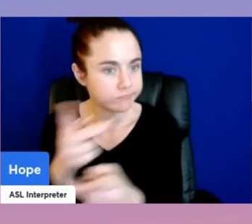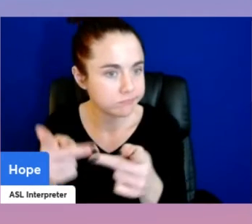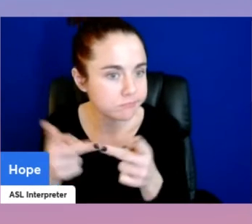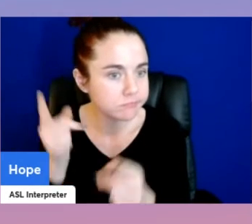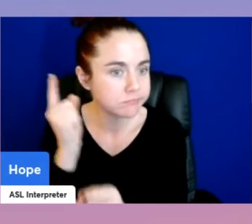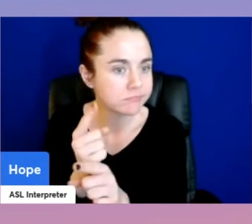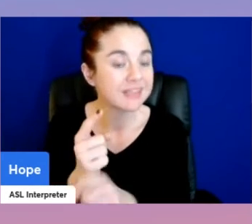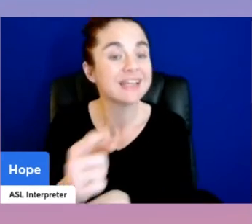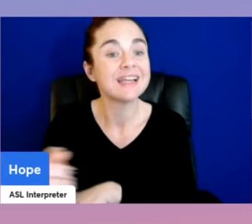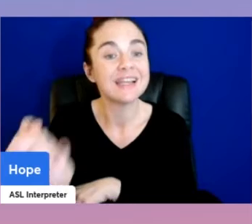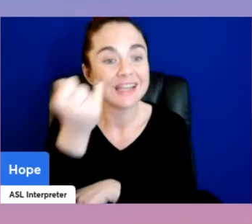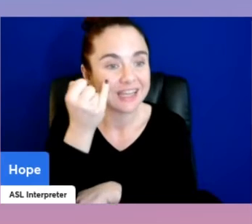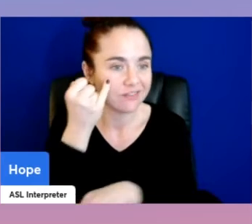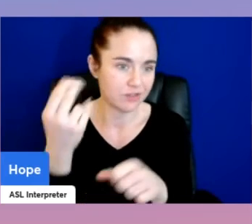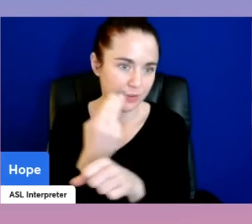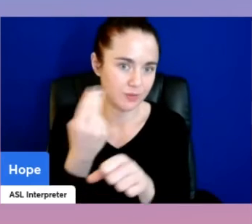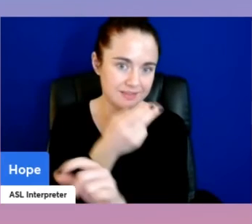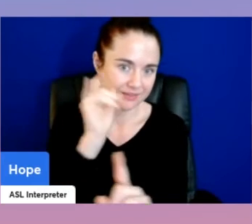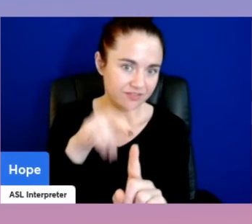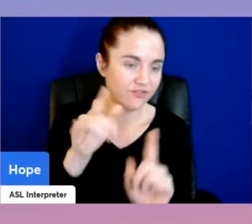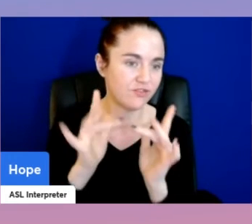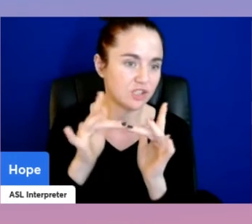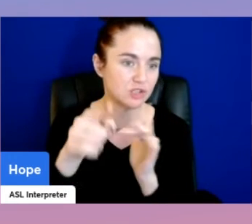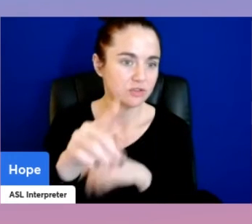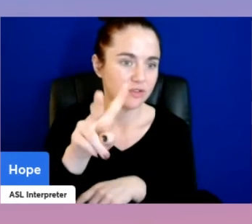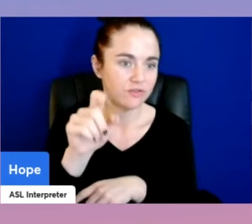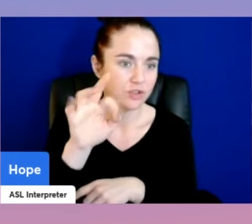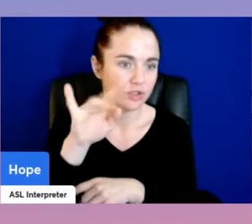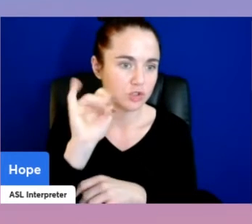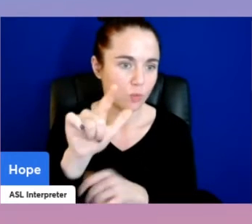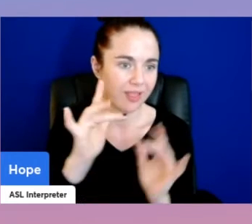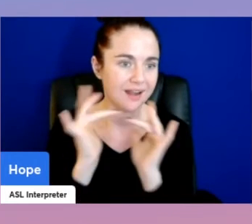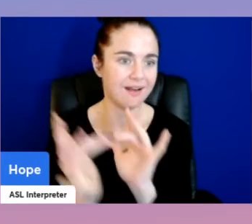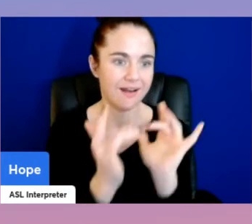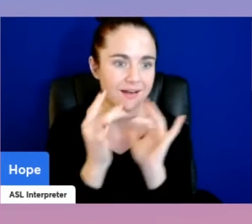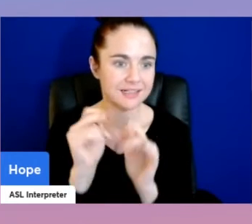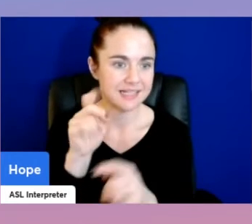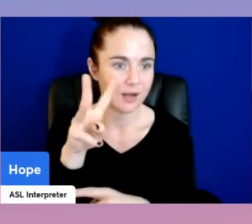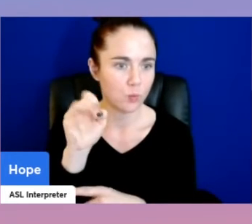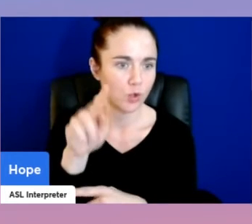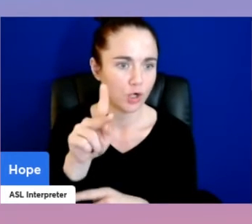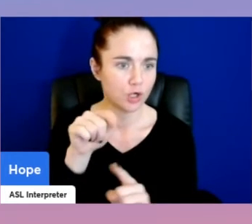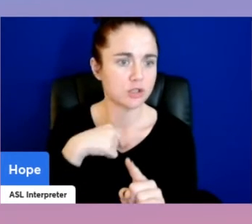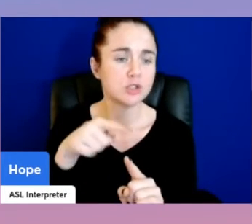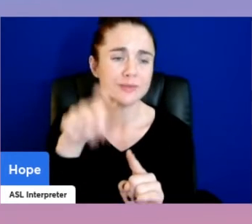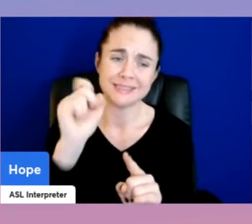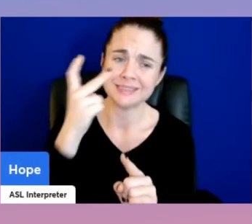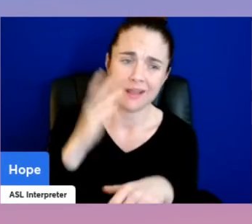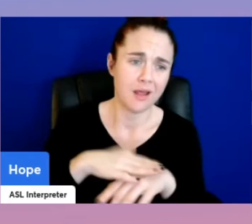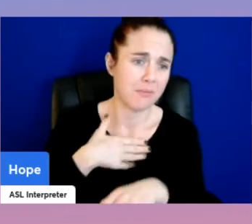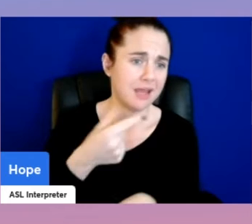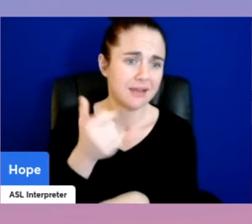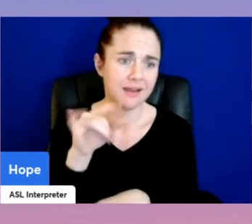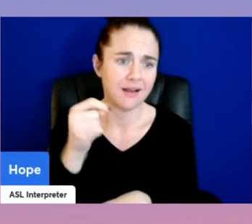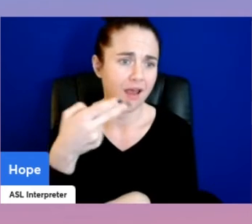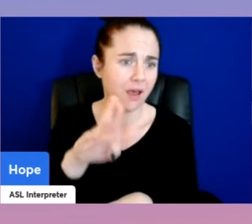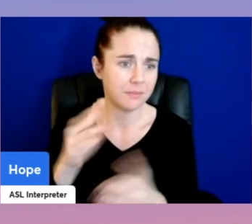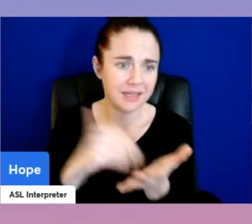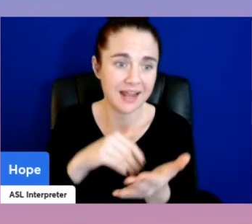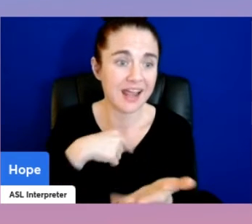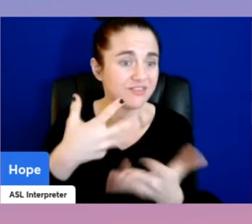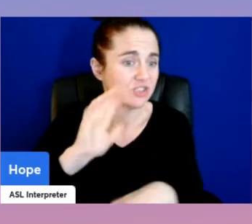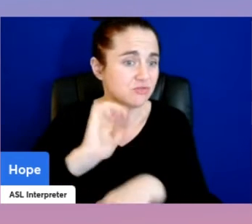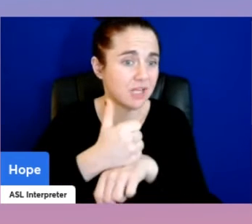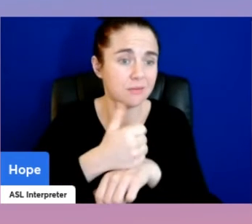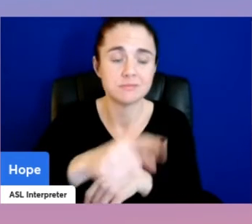traffic is on that virtual network. And you can check this out in the code base that I shared through my GitHub. I set up private endpoints